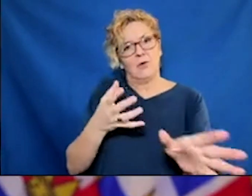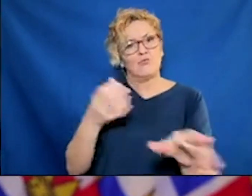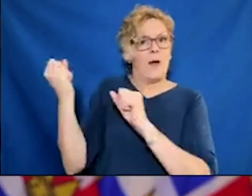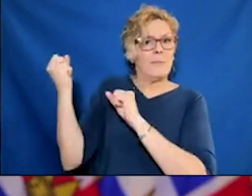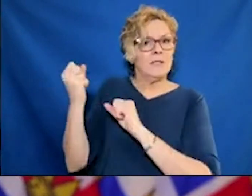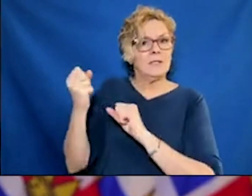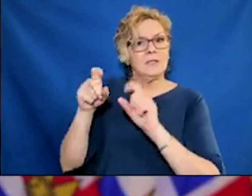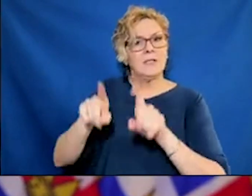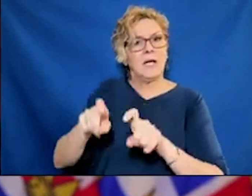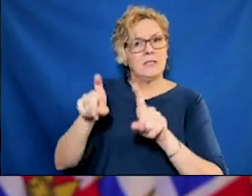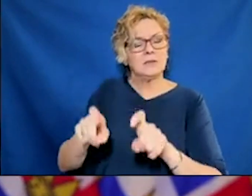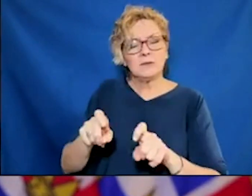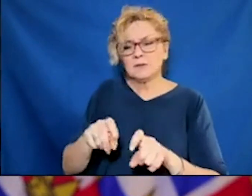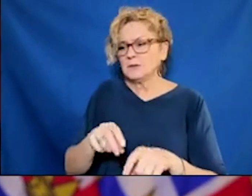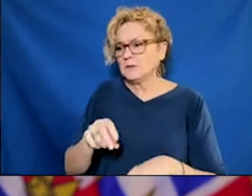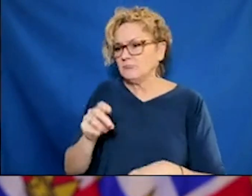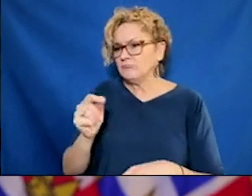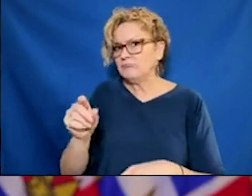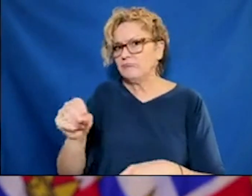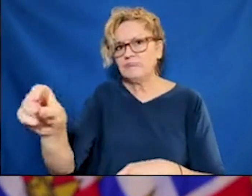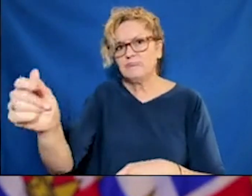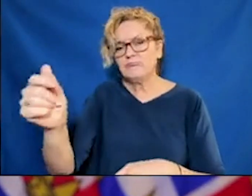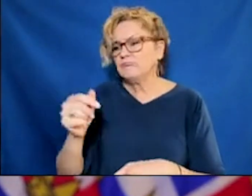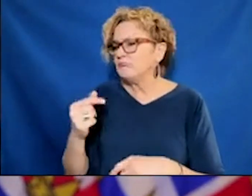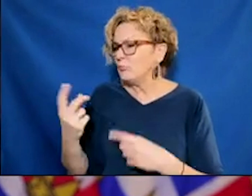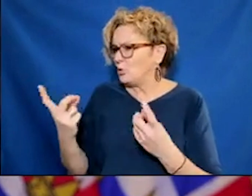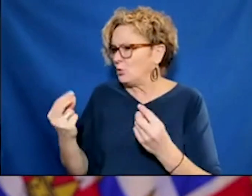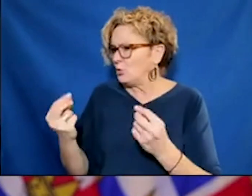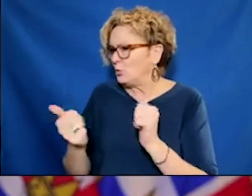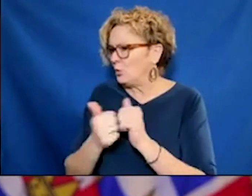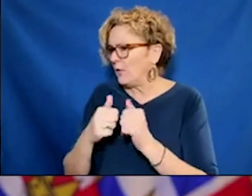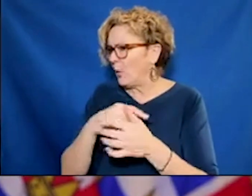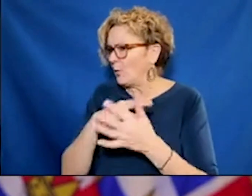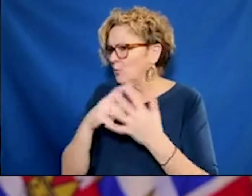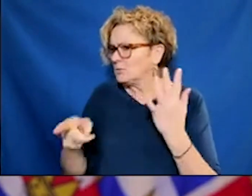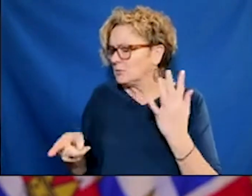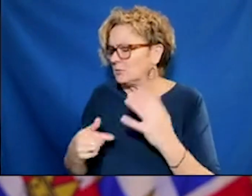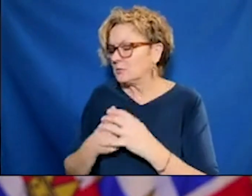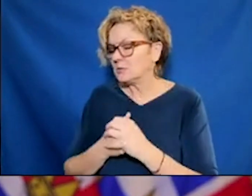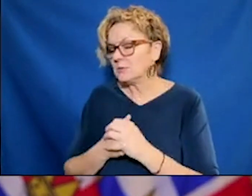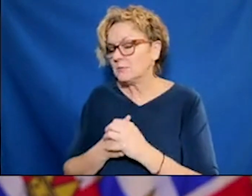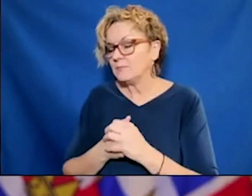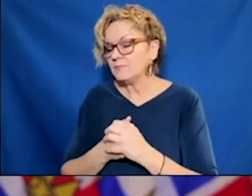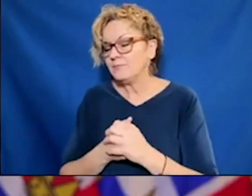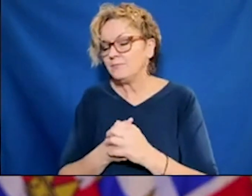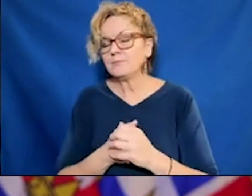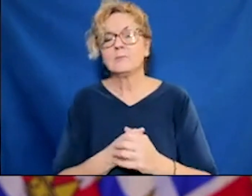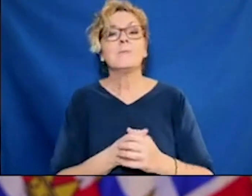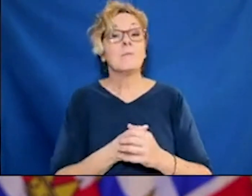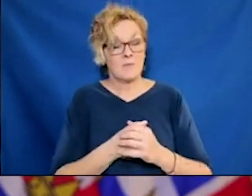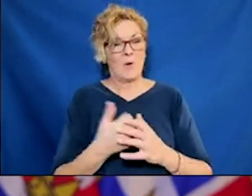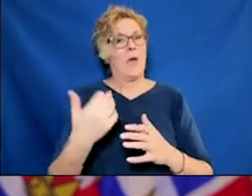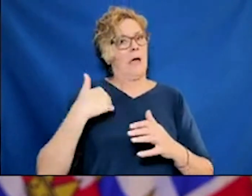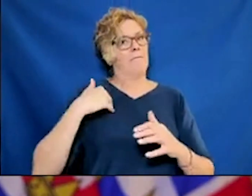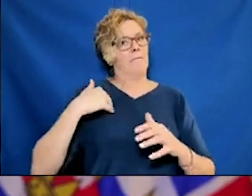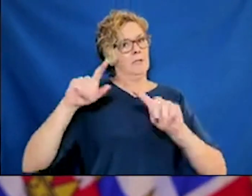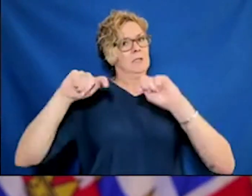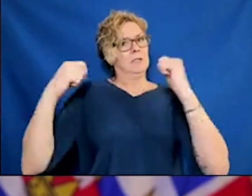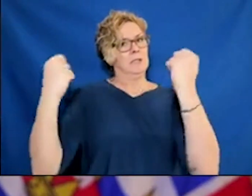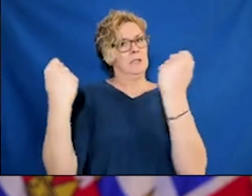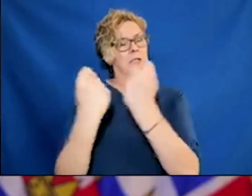committee, that their task group that they set up nationally, and I know Dr. Mel Krasdem from BC CDC is part of that, and we've